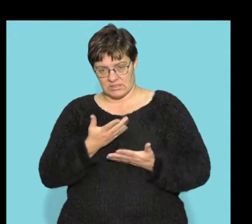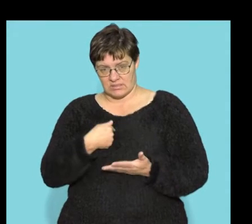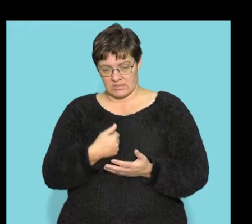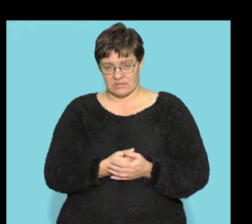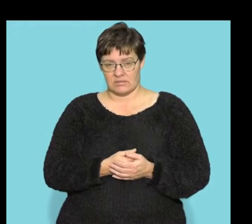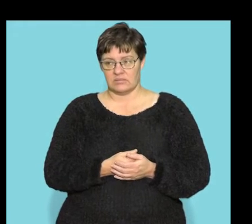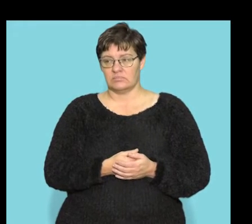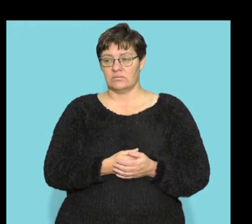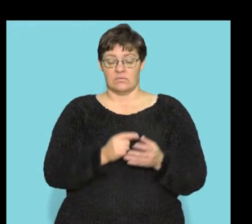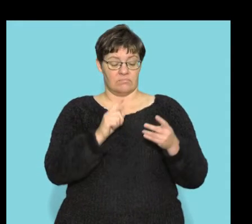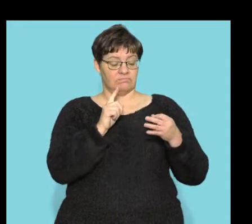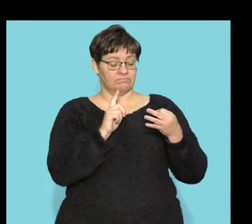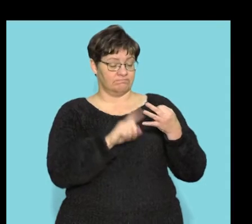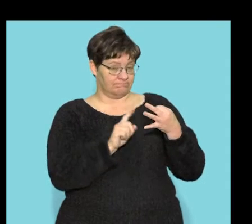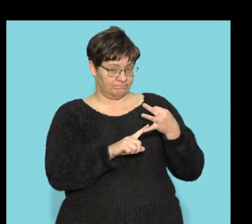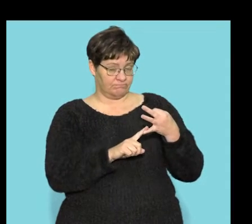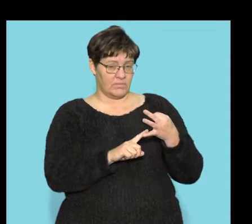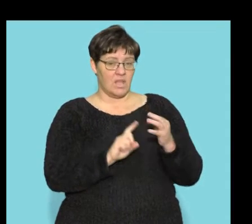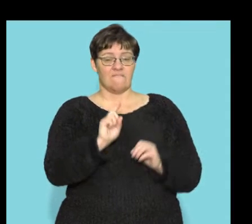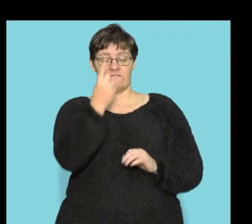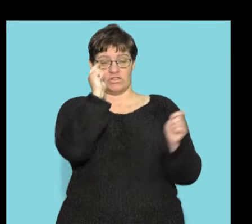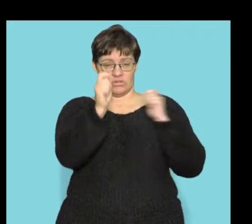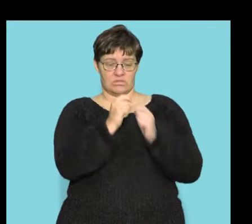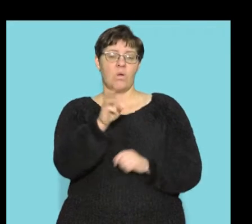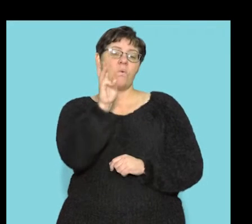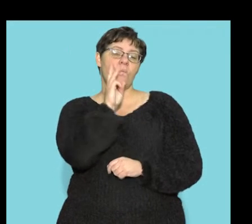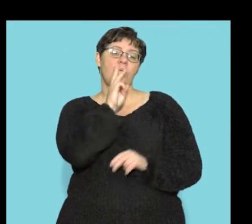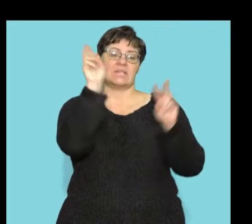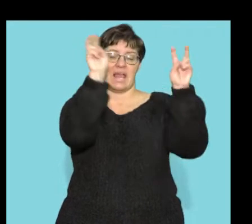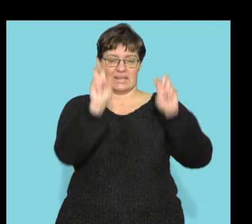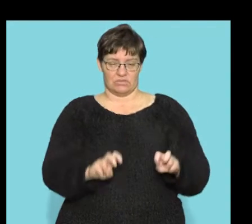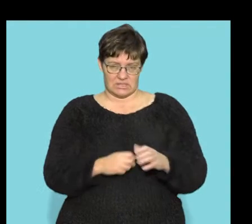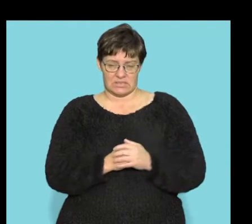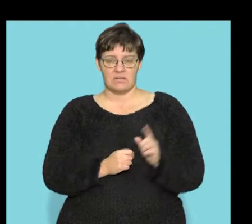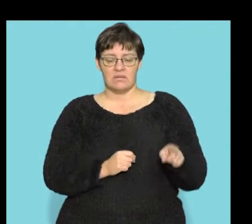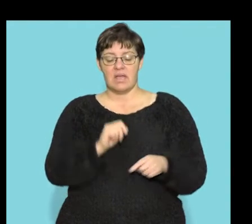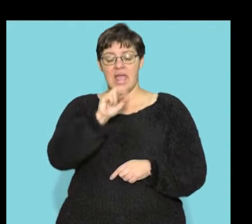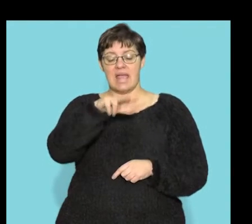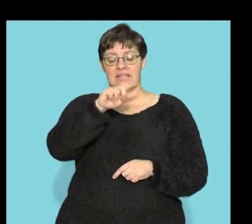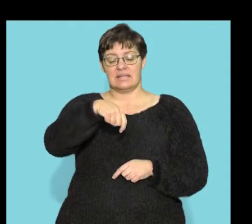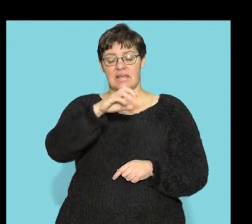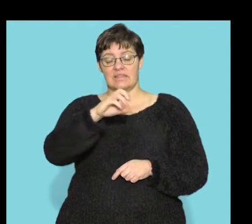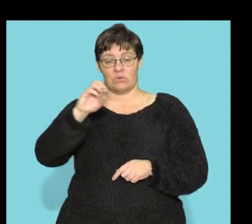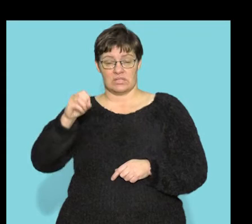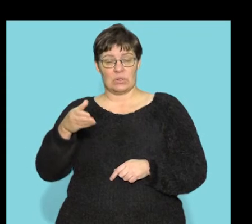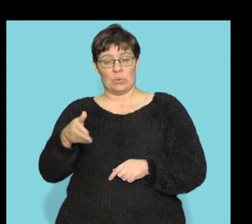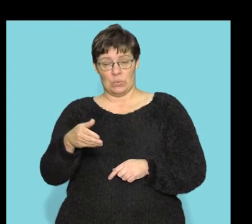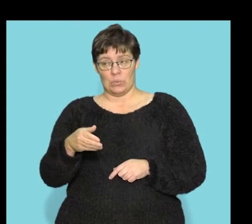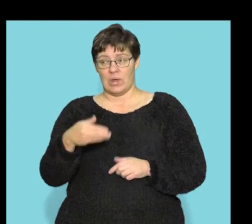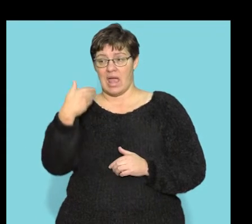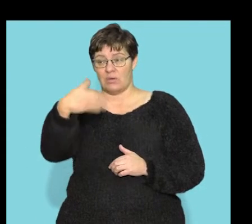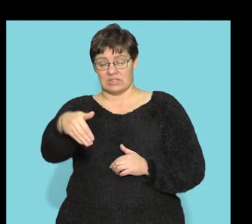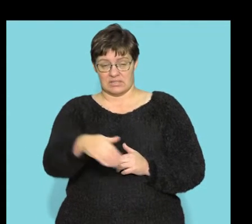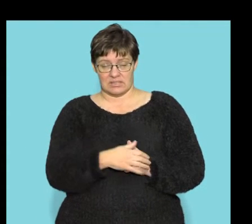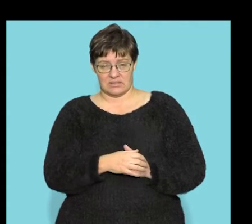come to the first adjustment. We are told about the water and electricity. There's an amount of 18,000 Rand outstanding. So step number